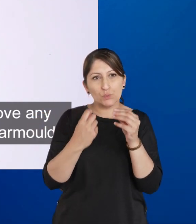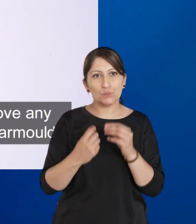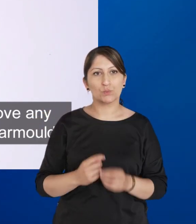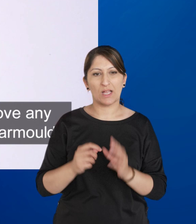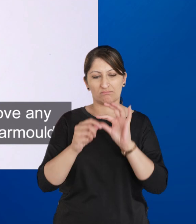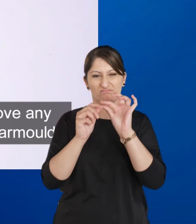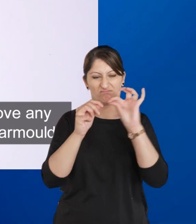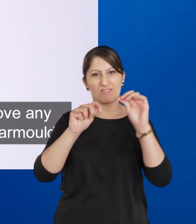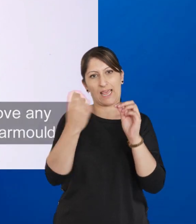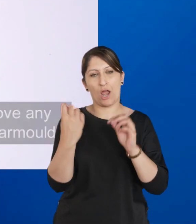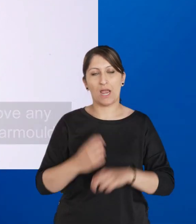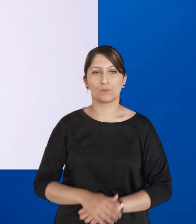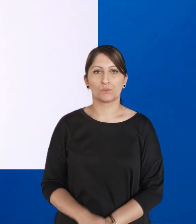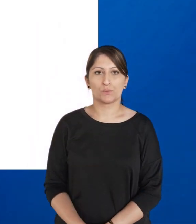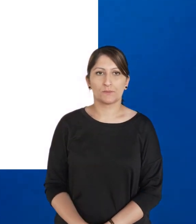mold.